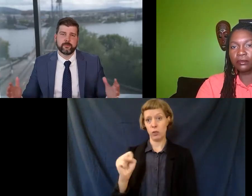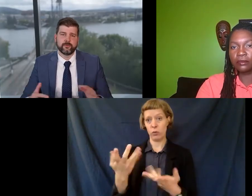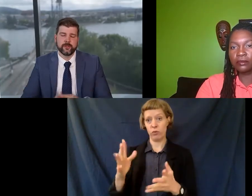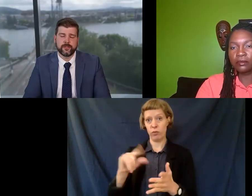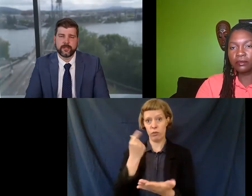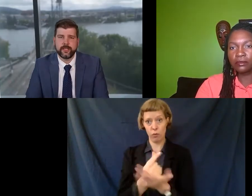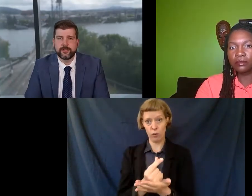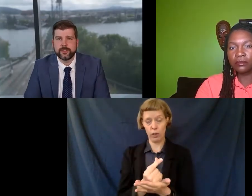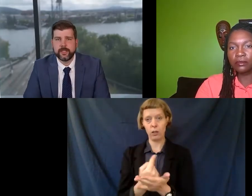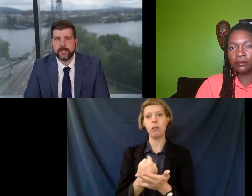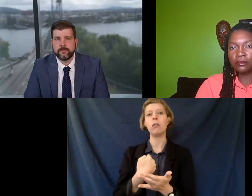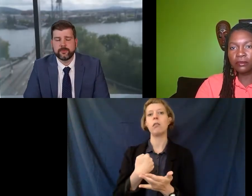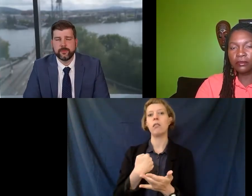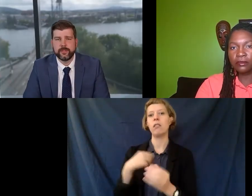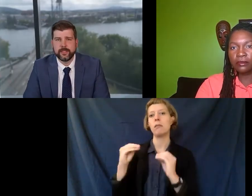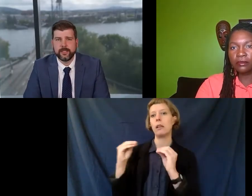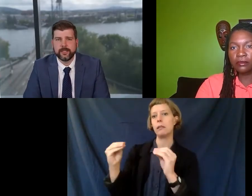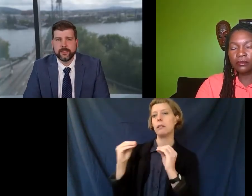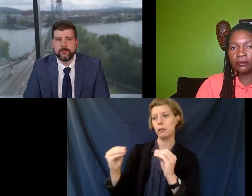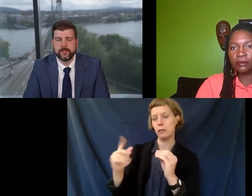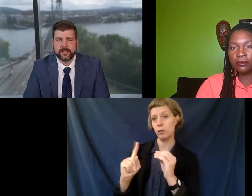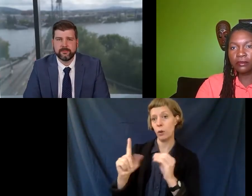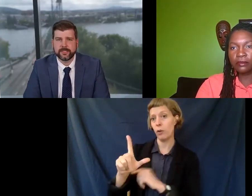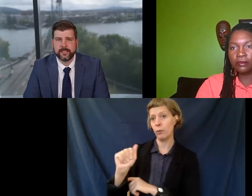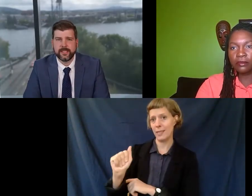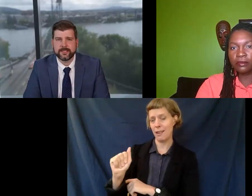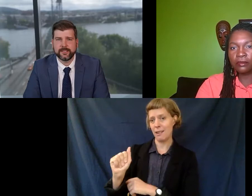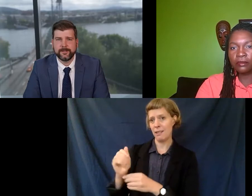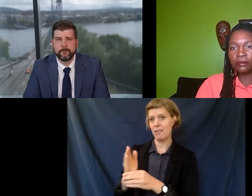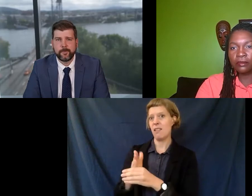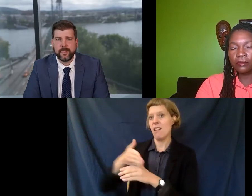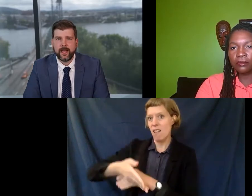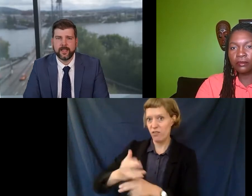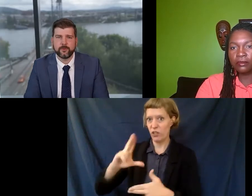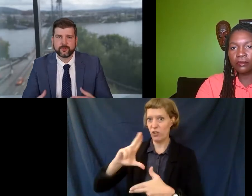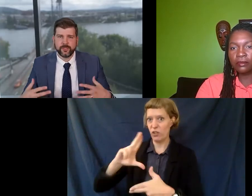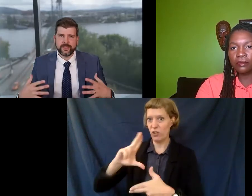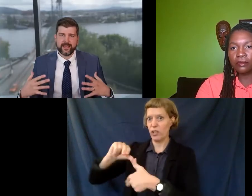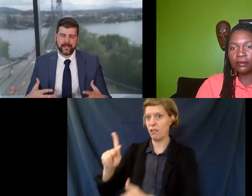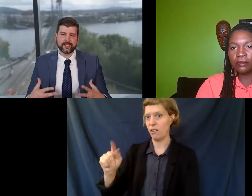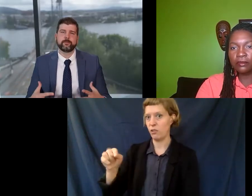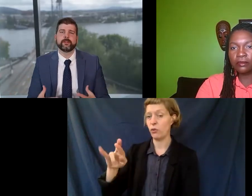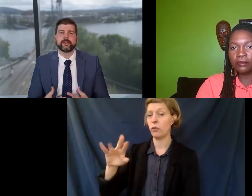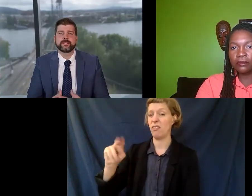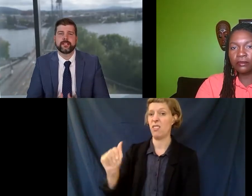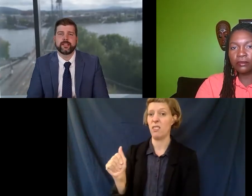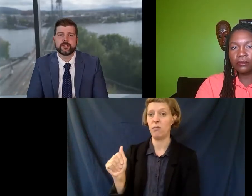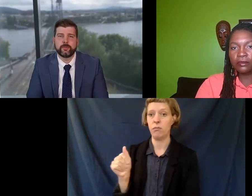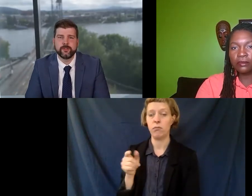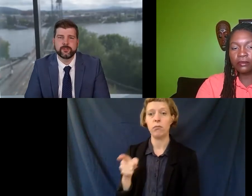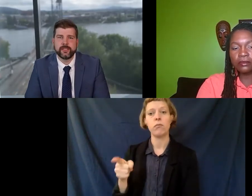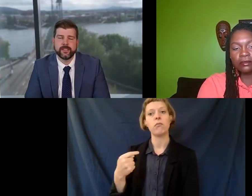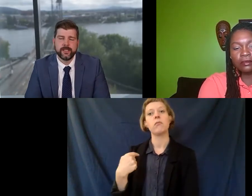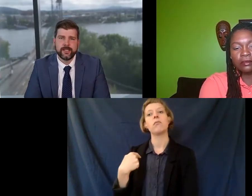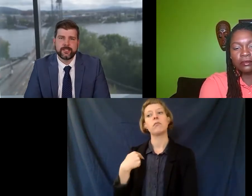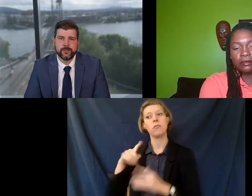2005, right before Hurricane Katrina came through and really devastated that city. And it was really that experience that